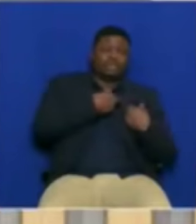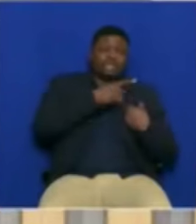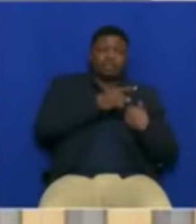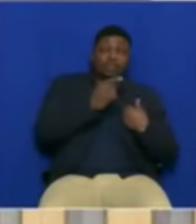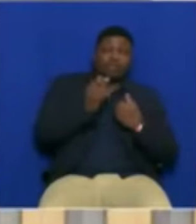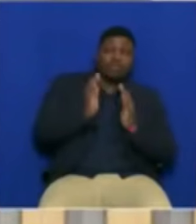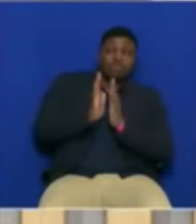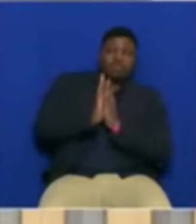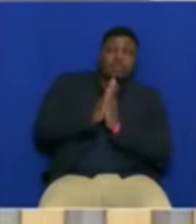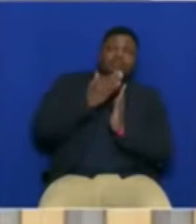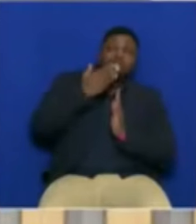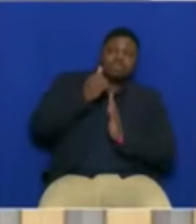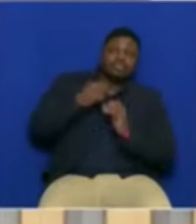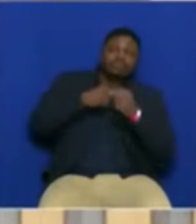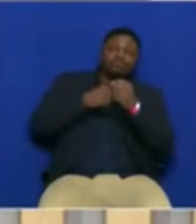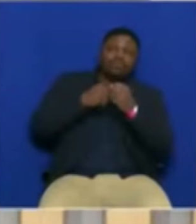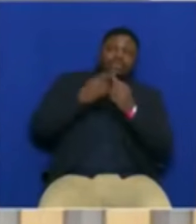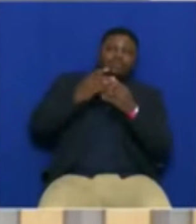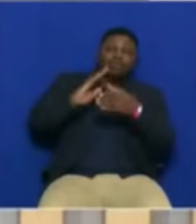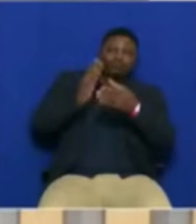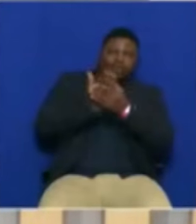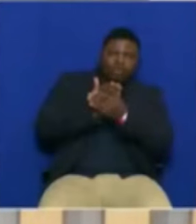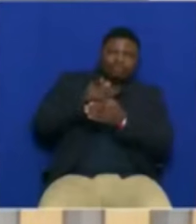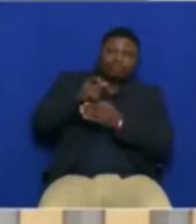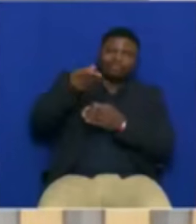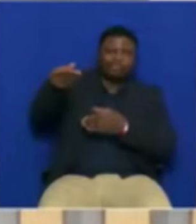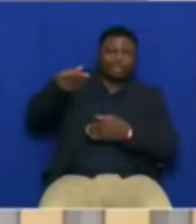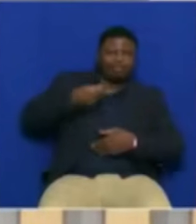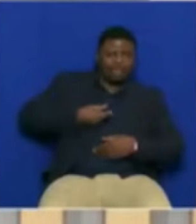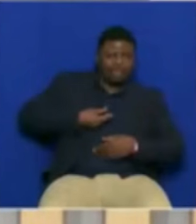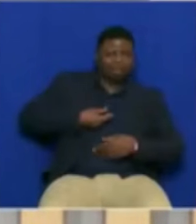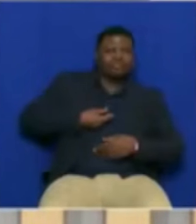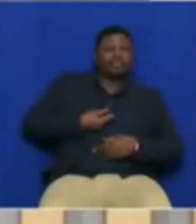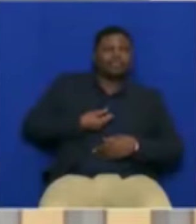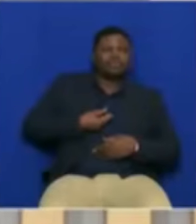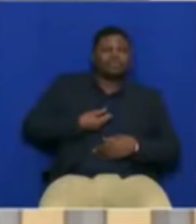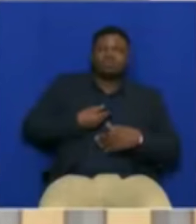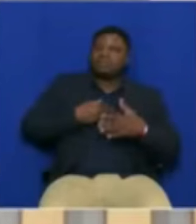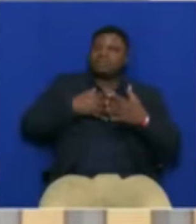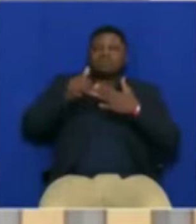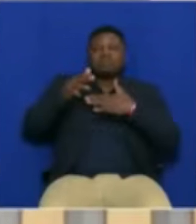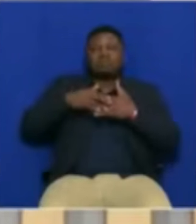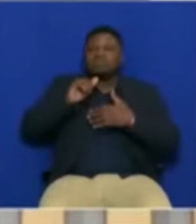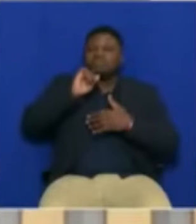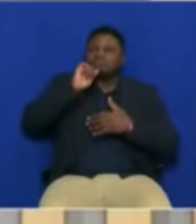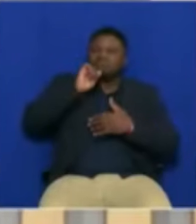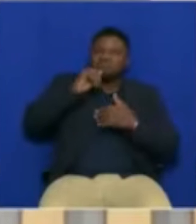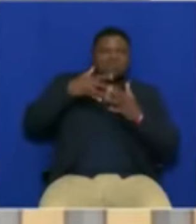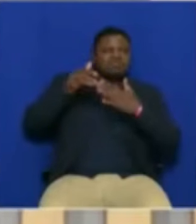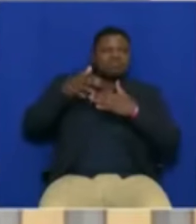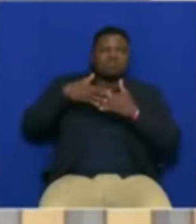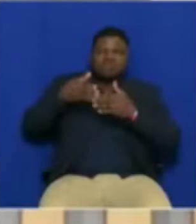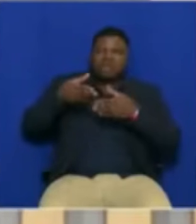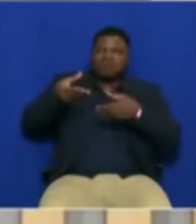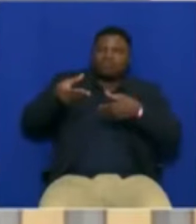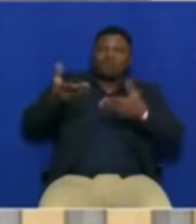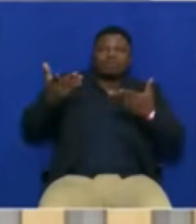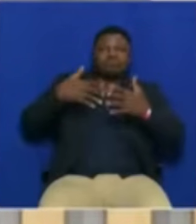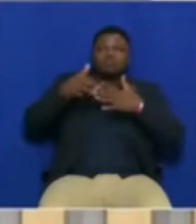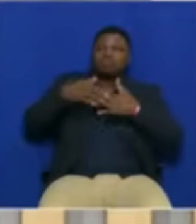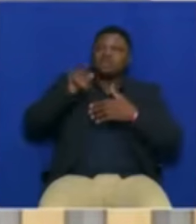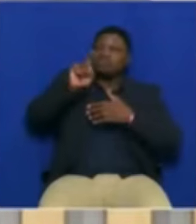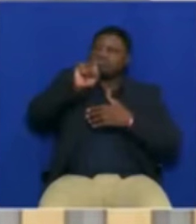handled getting the dockets from wherever it was, etc. I have no knowledge of that. And who would be that